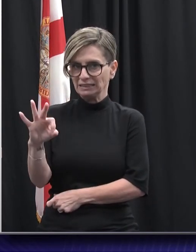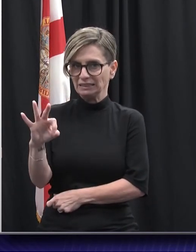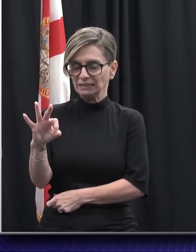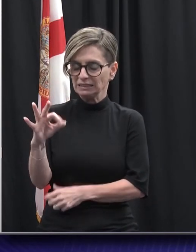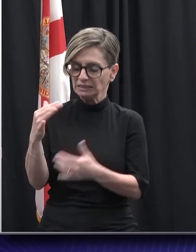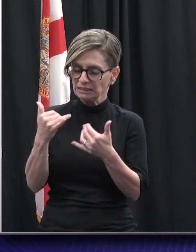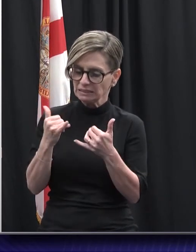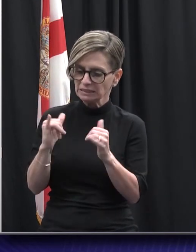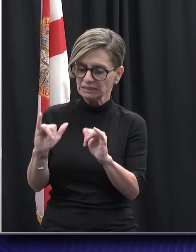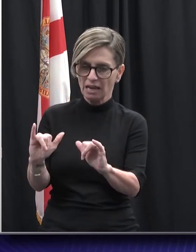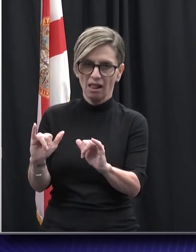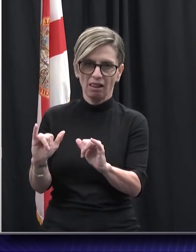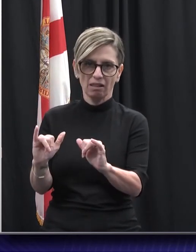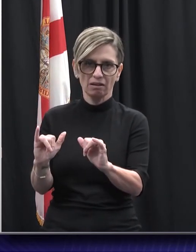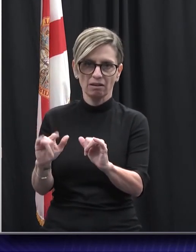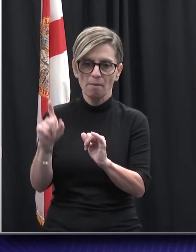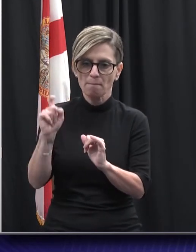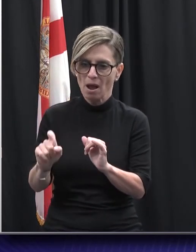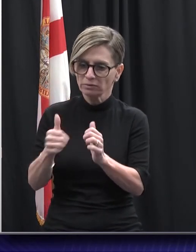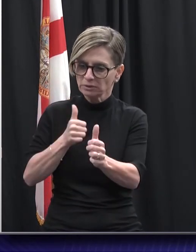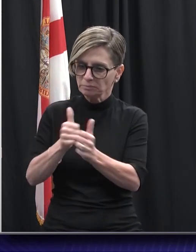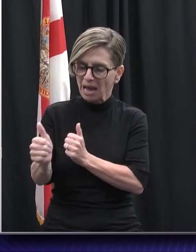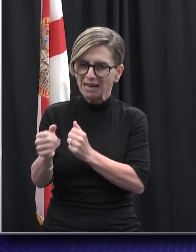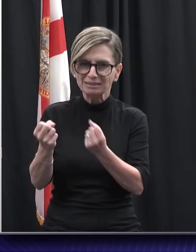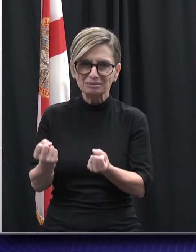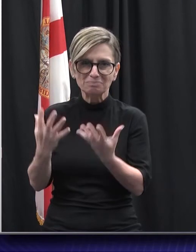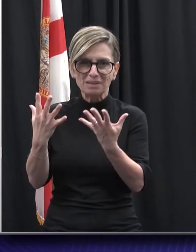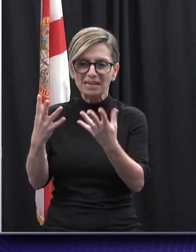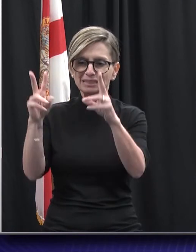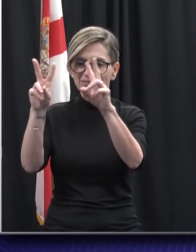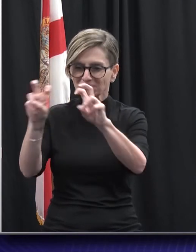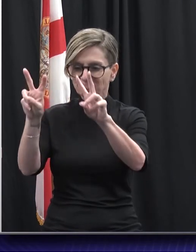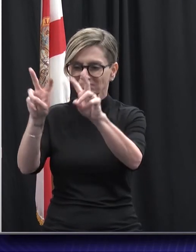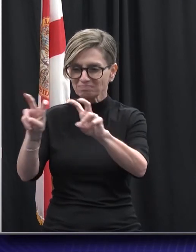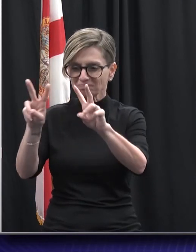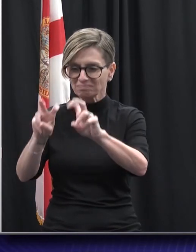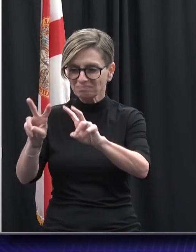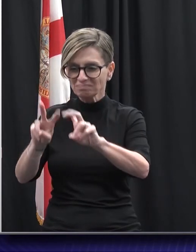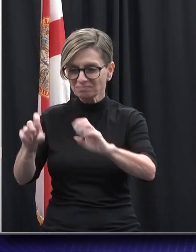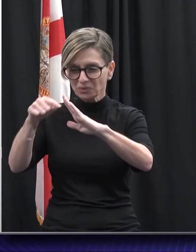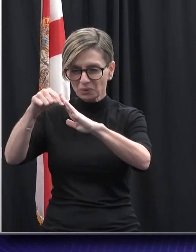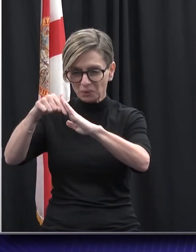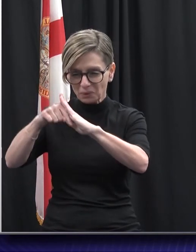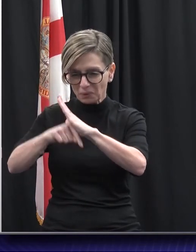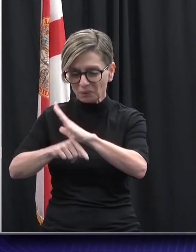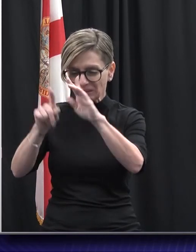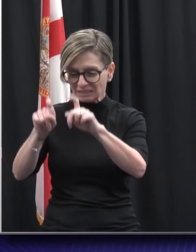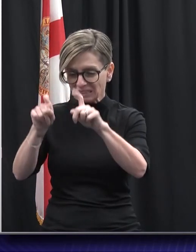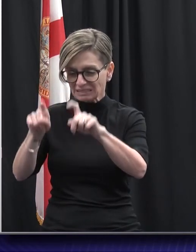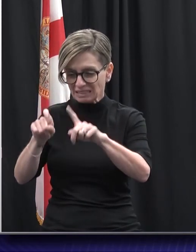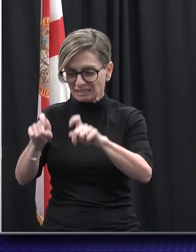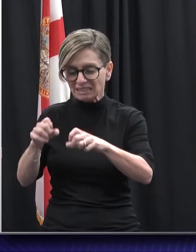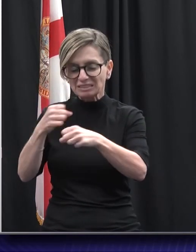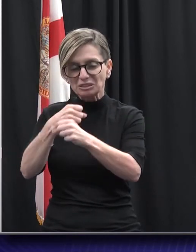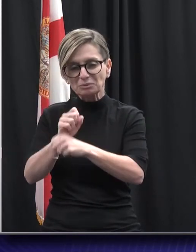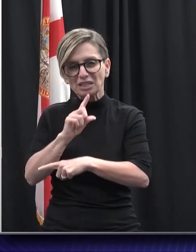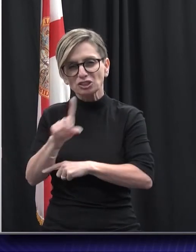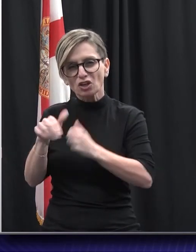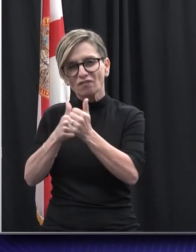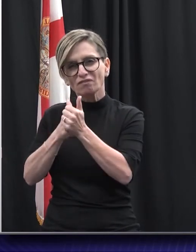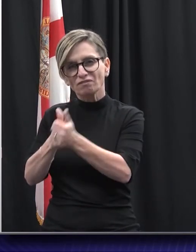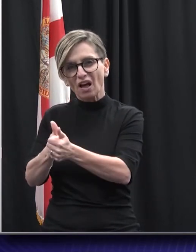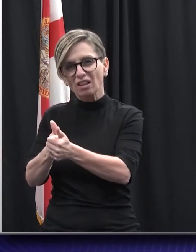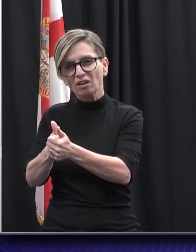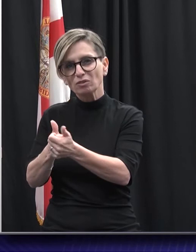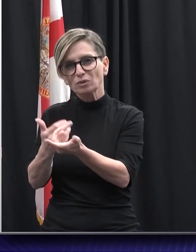of Laboratories to make sure that they have the proper licensure to do the testing that these companies say that they can